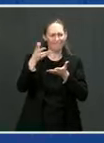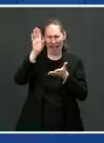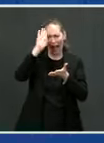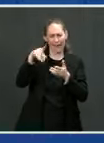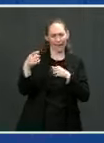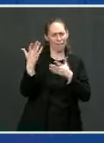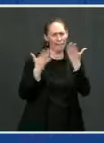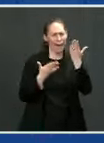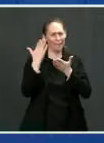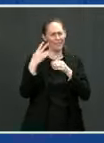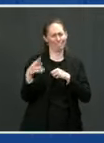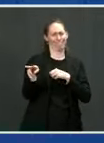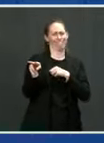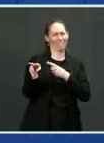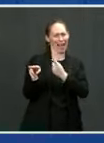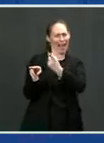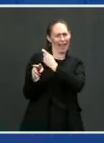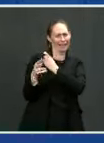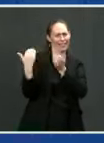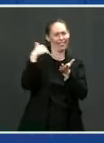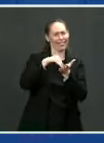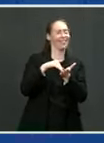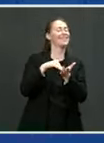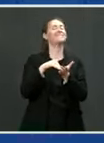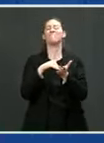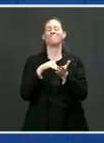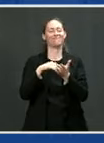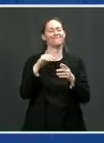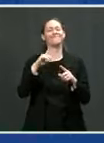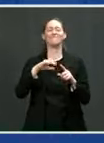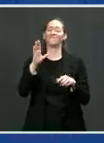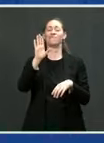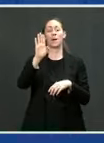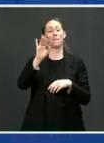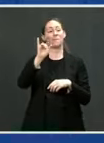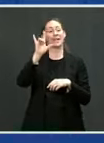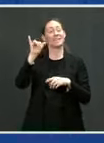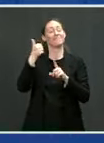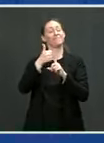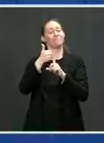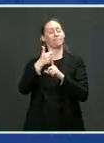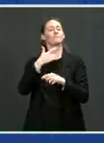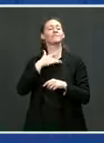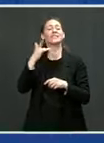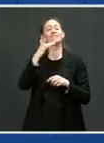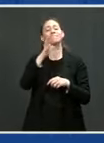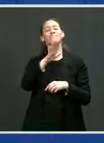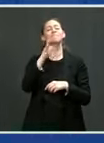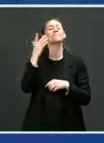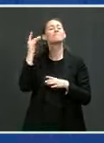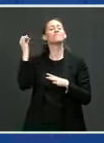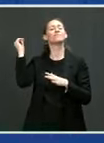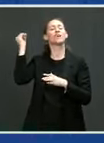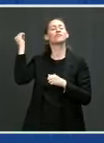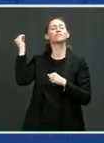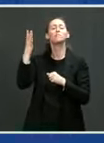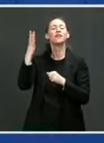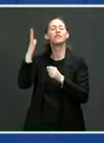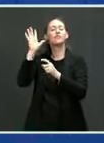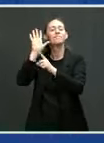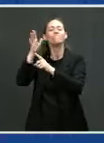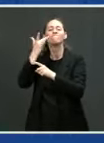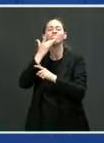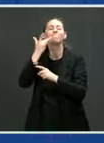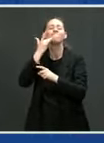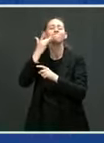To know Billy Evans was to know, to borrow from Shakespeare, a fellow of infinite jest.